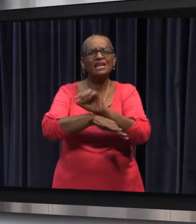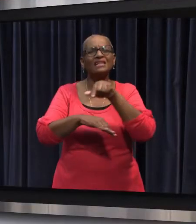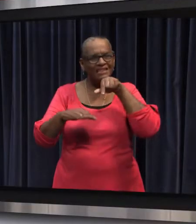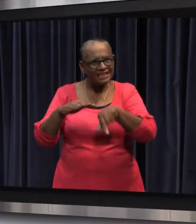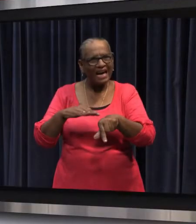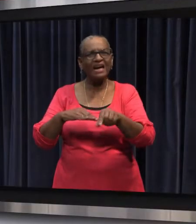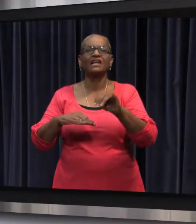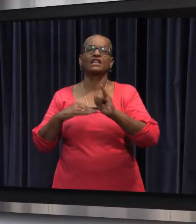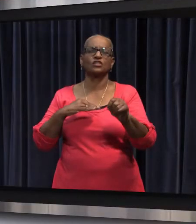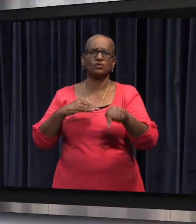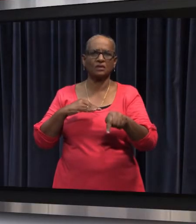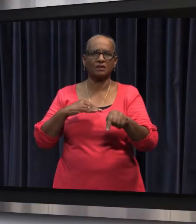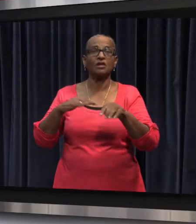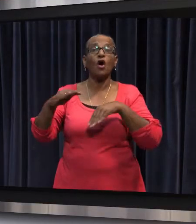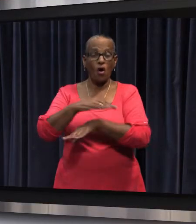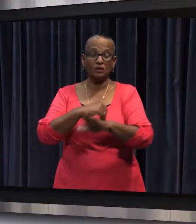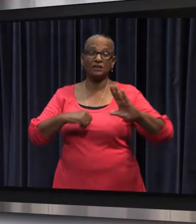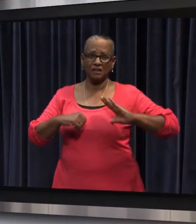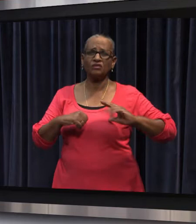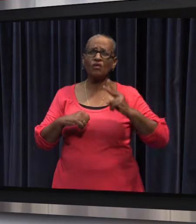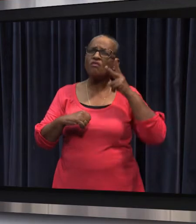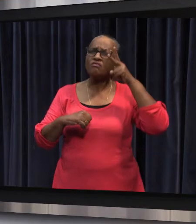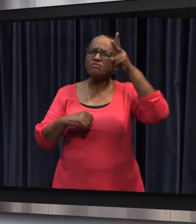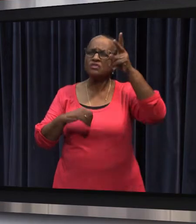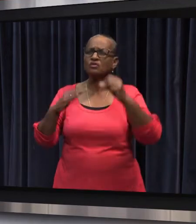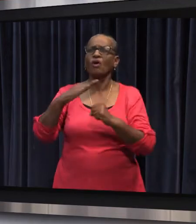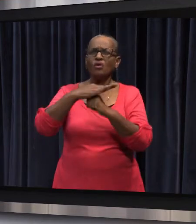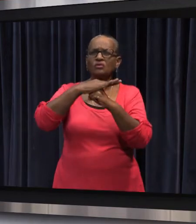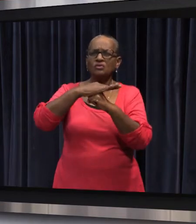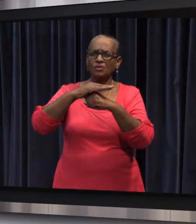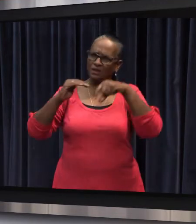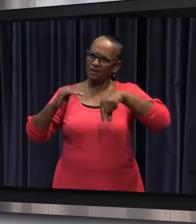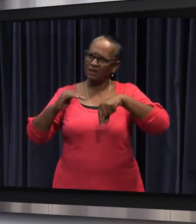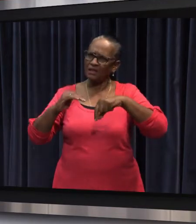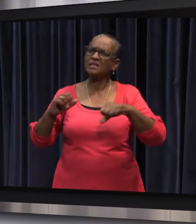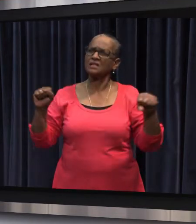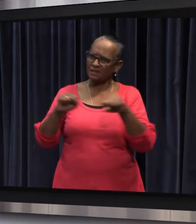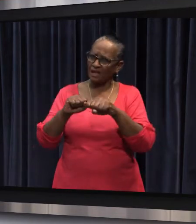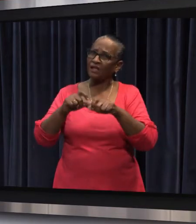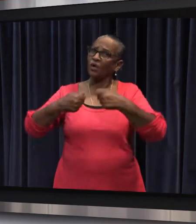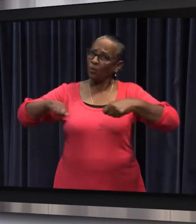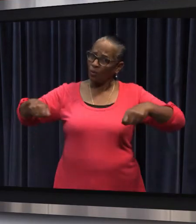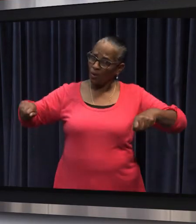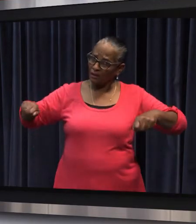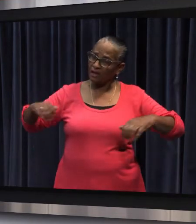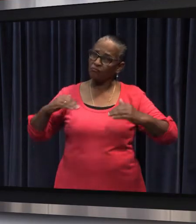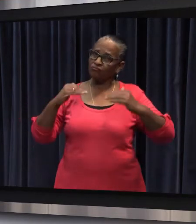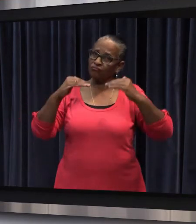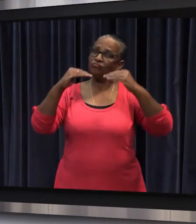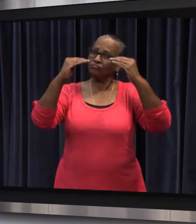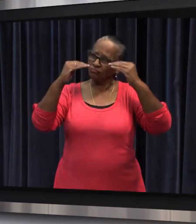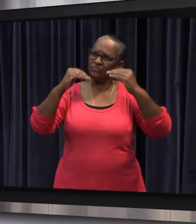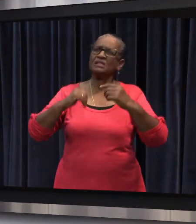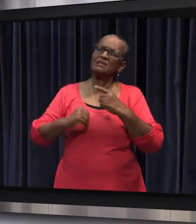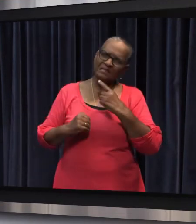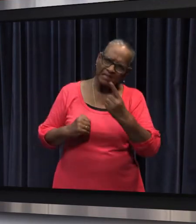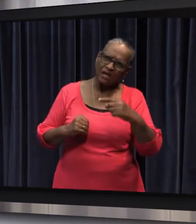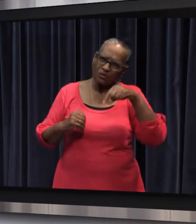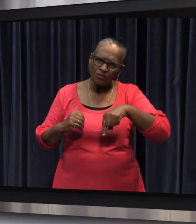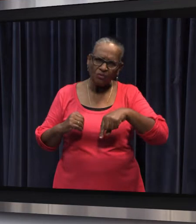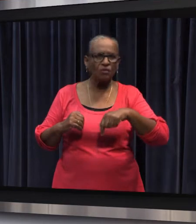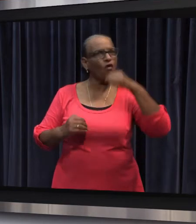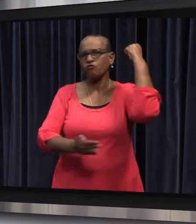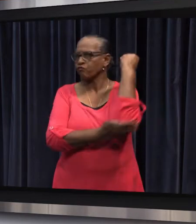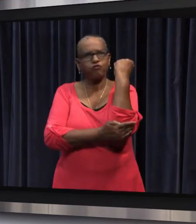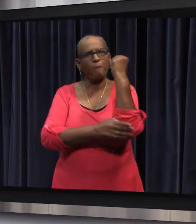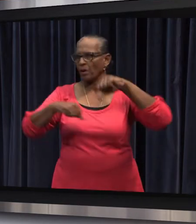this institute. Although the Vice President supports the vision to improve the quality of the education, he does not